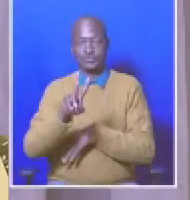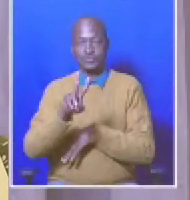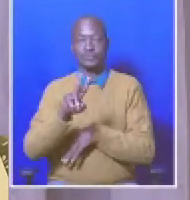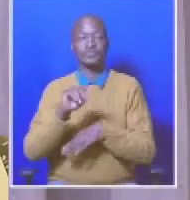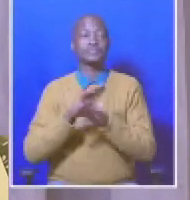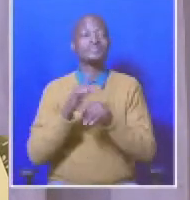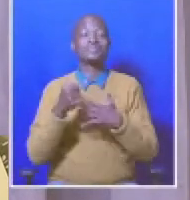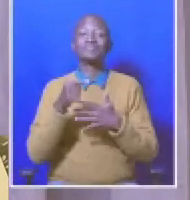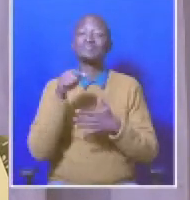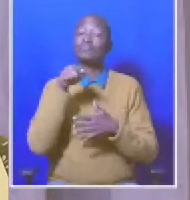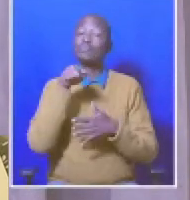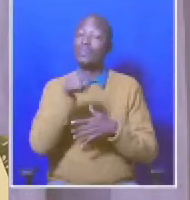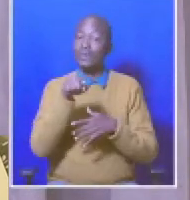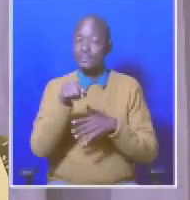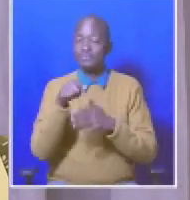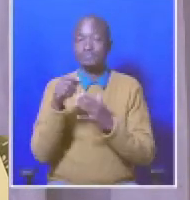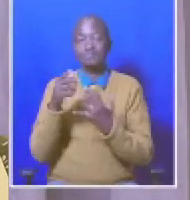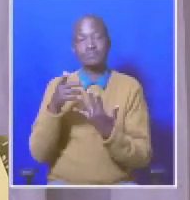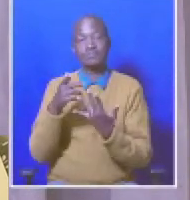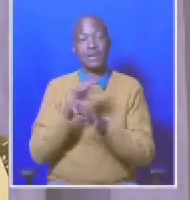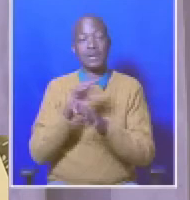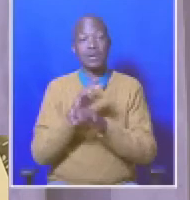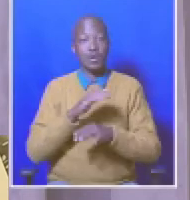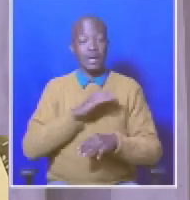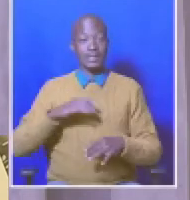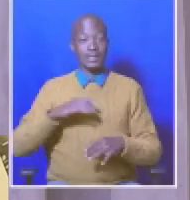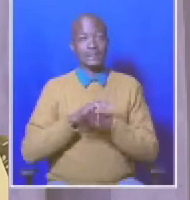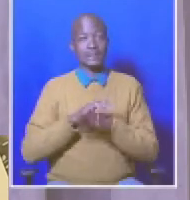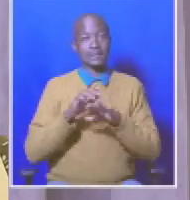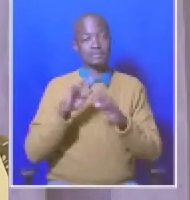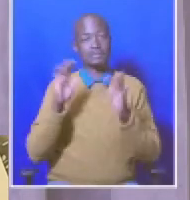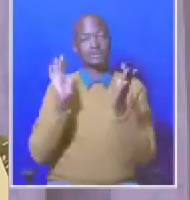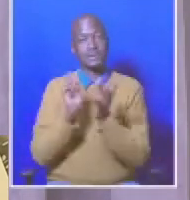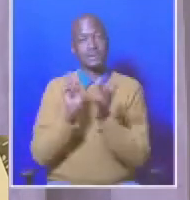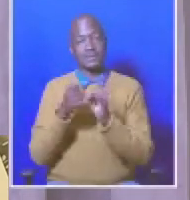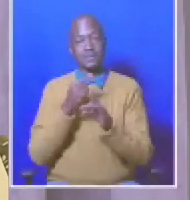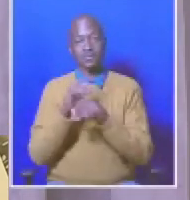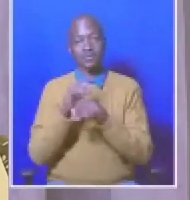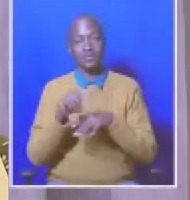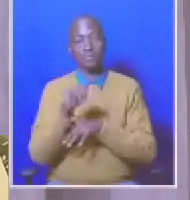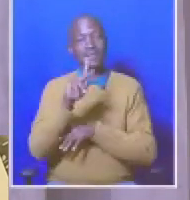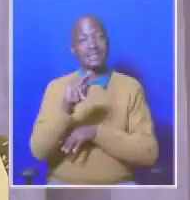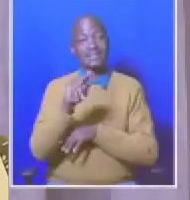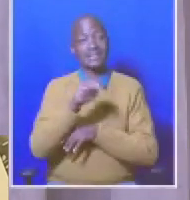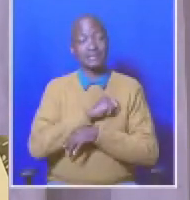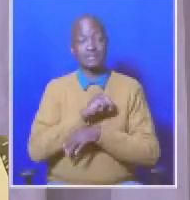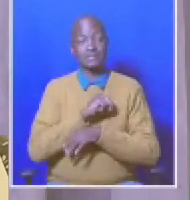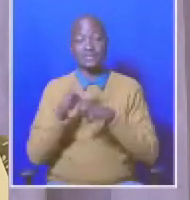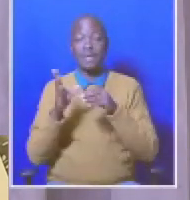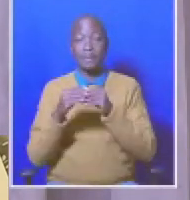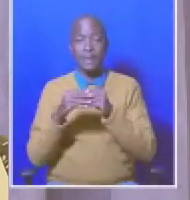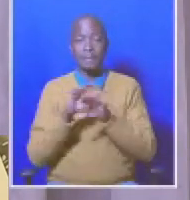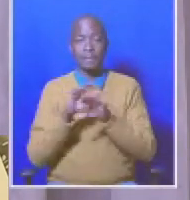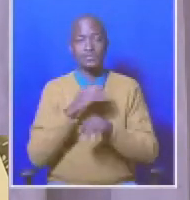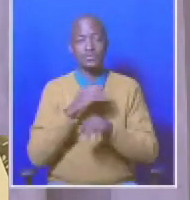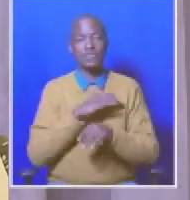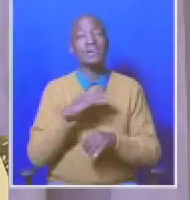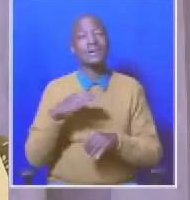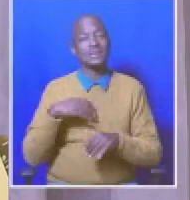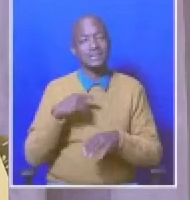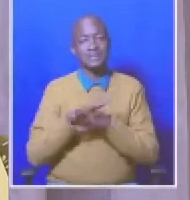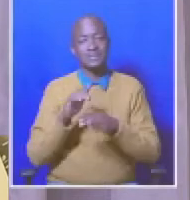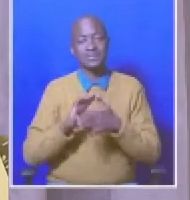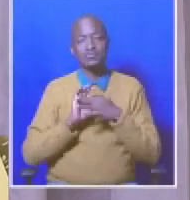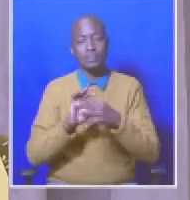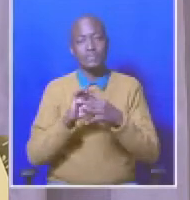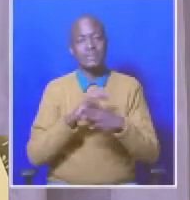Development Council development model of 19th of May in KwaZulu-Natal, members of the council recommitted themselves